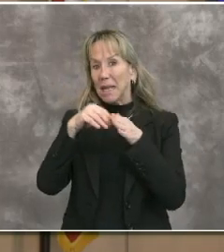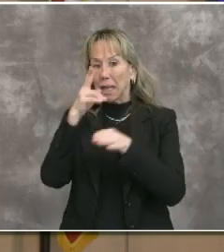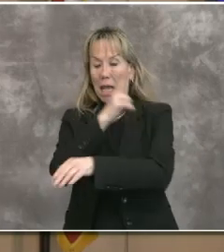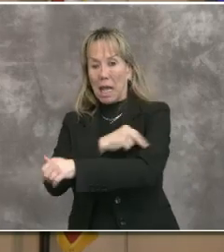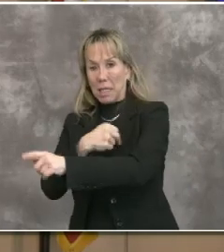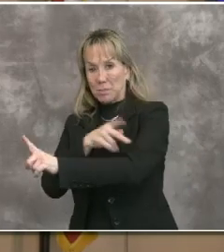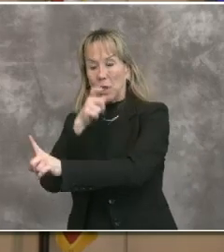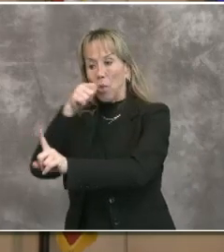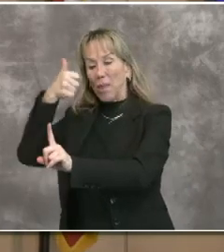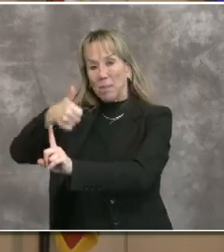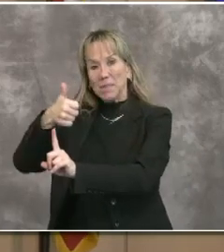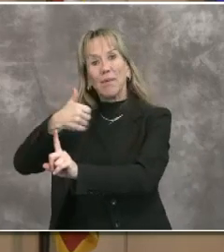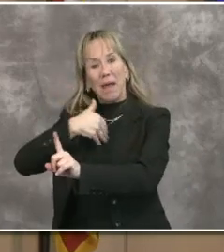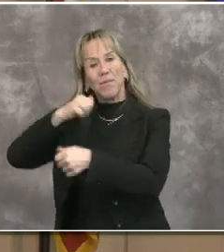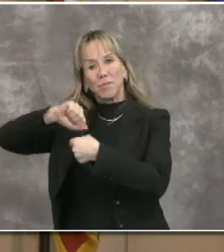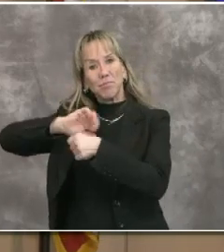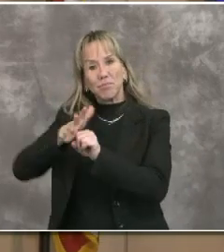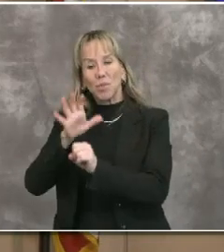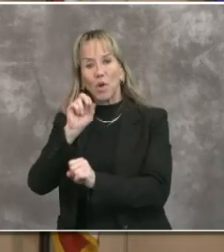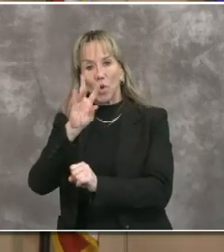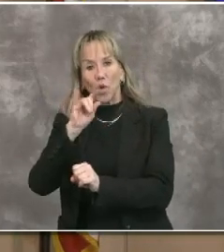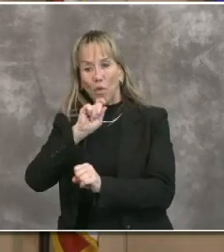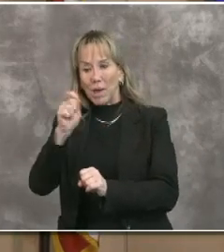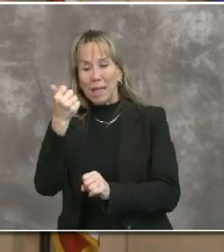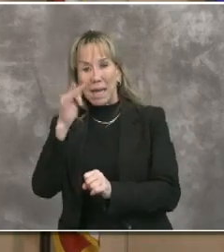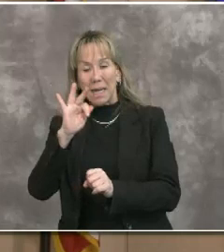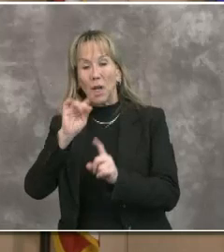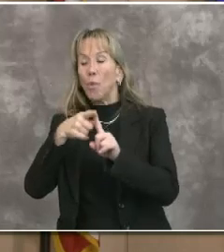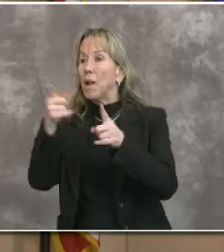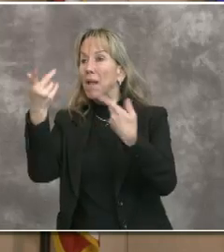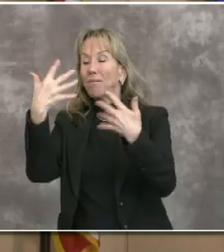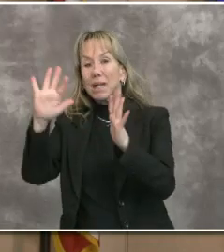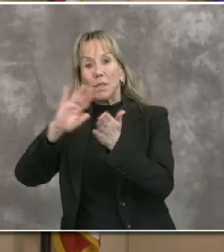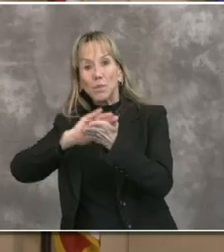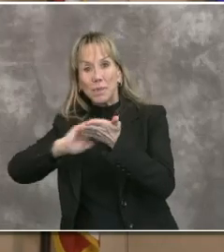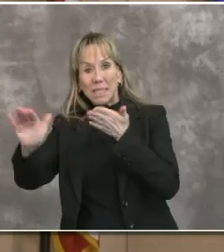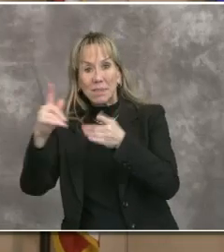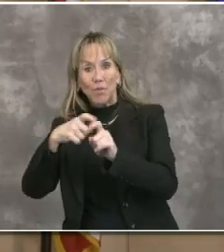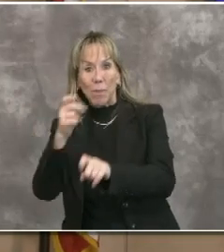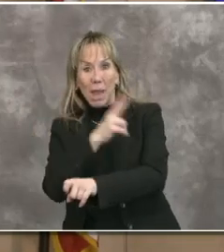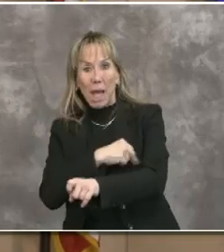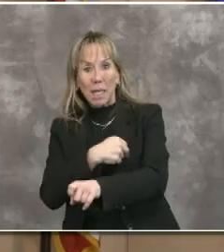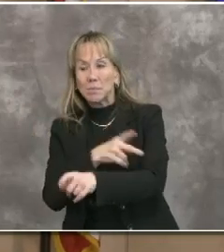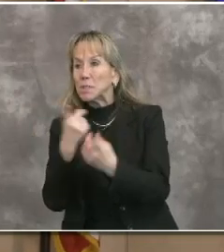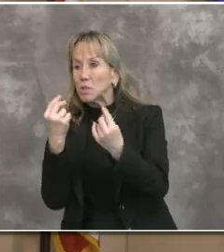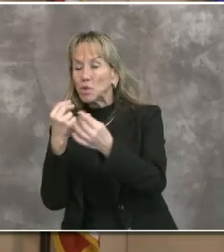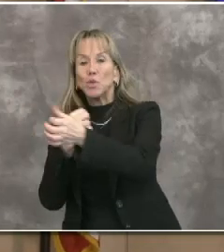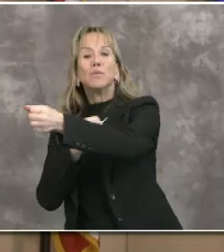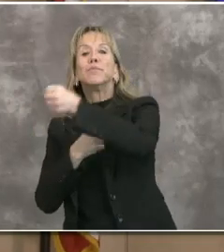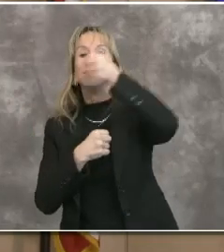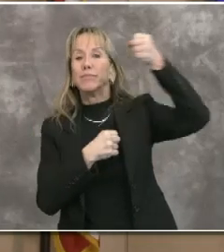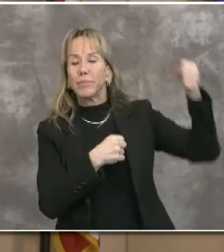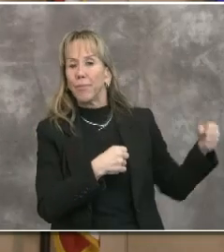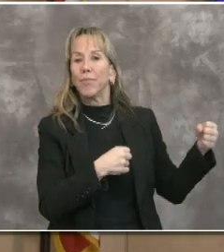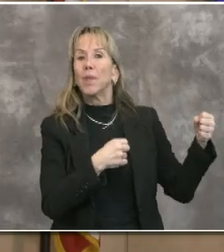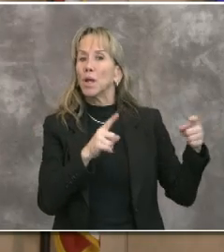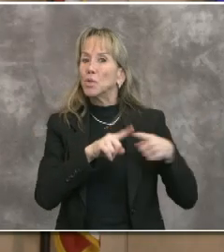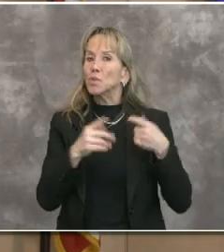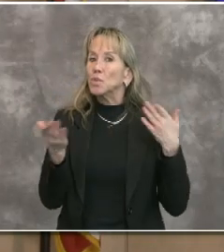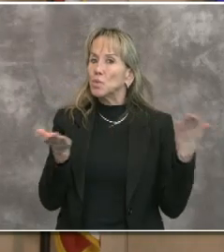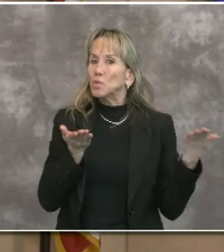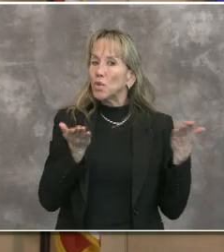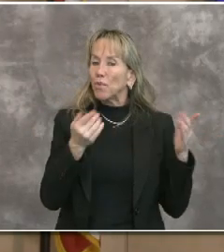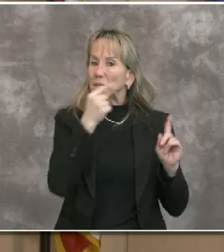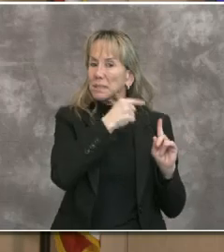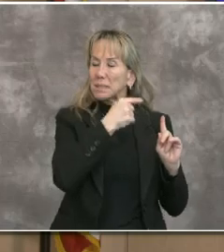they're ready to be discharged from the hospital, we make available the public health motel room, which comes with all the services and support associated with that. And then when